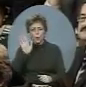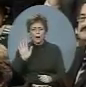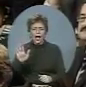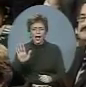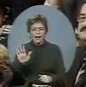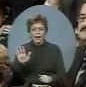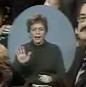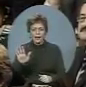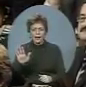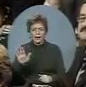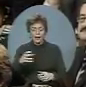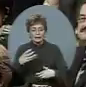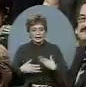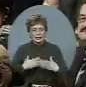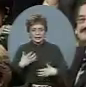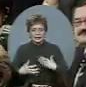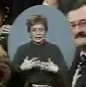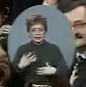is on...